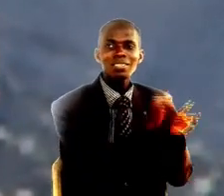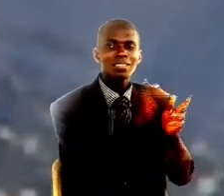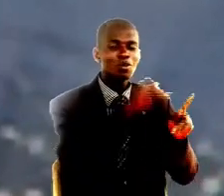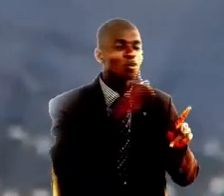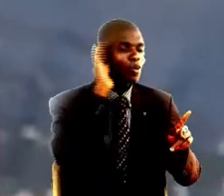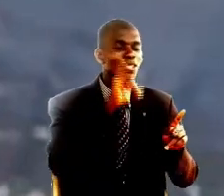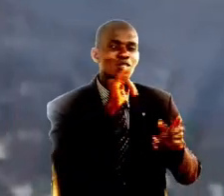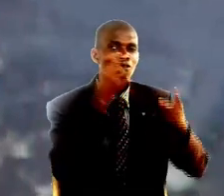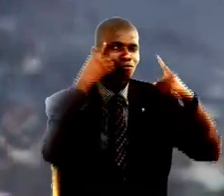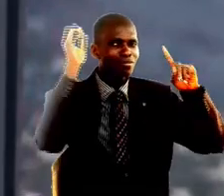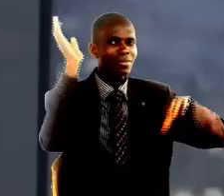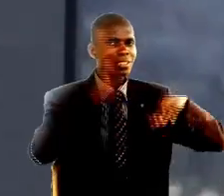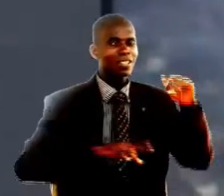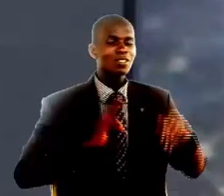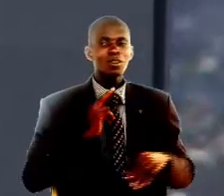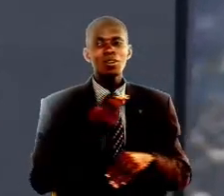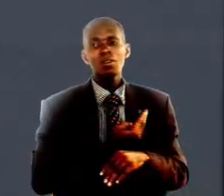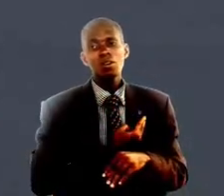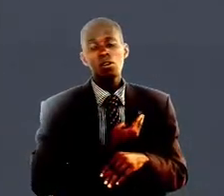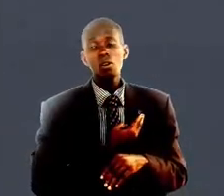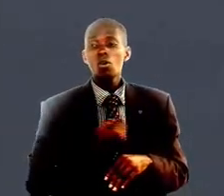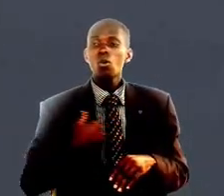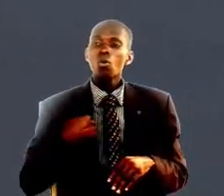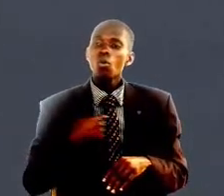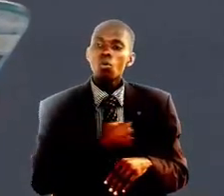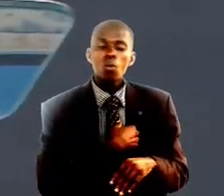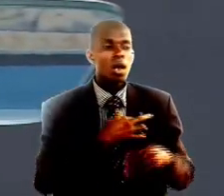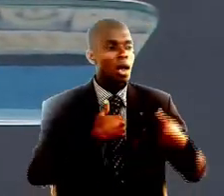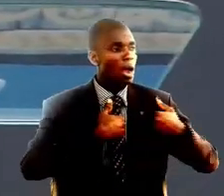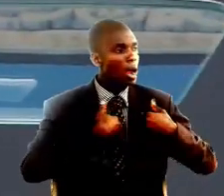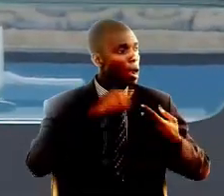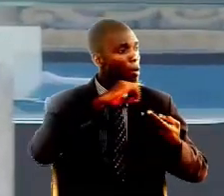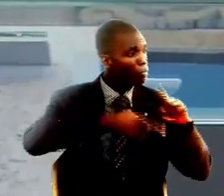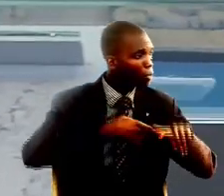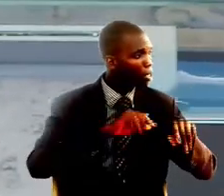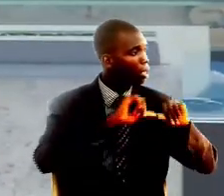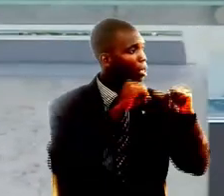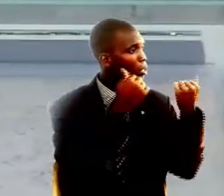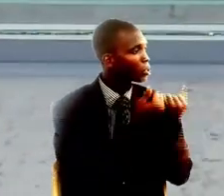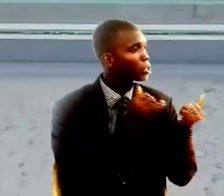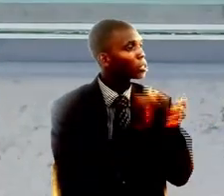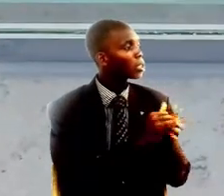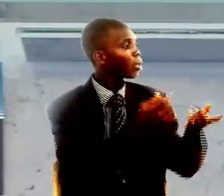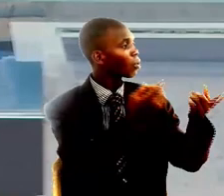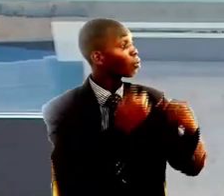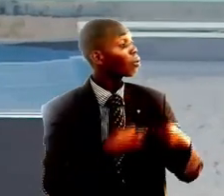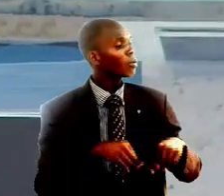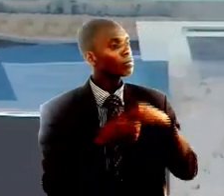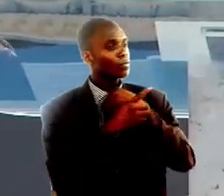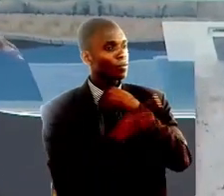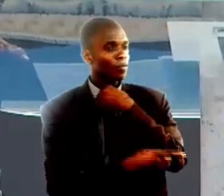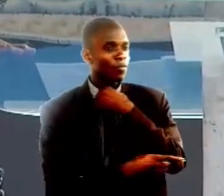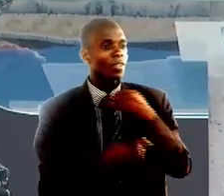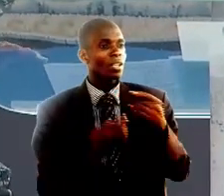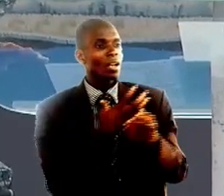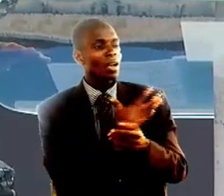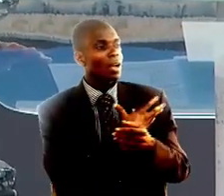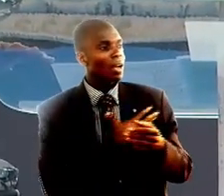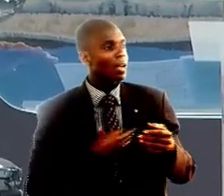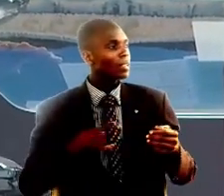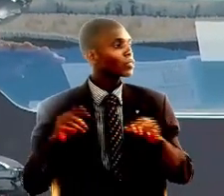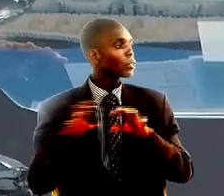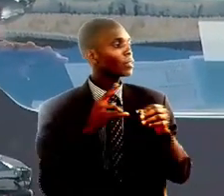have associates that come beside us. And even though we thought we had done the